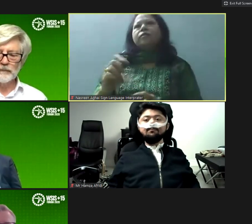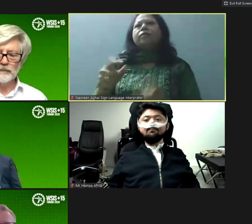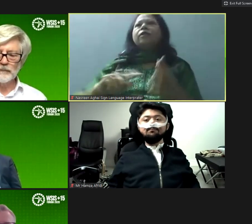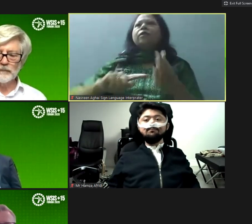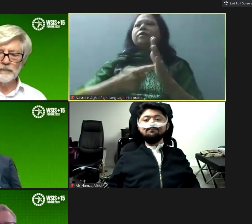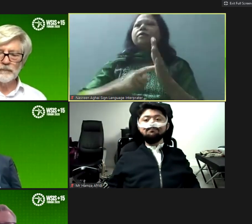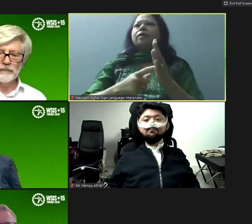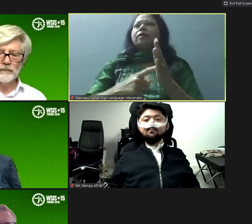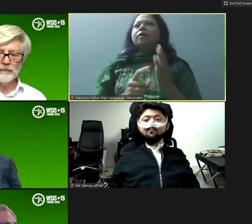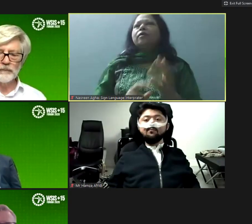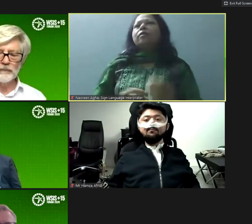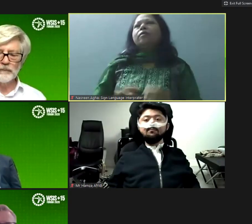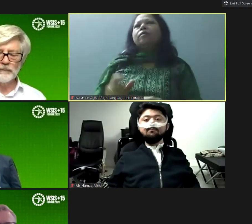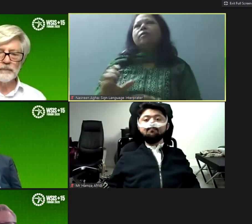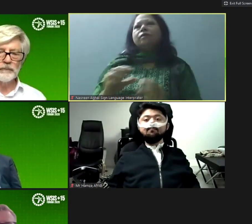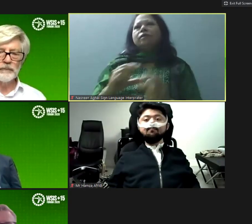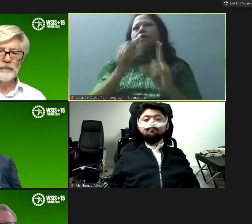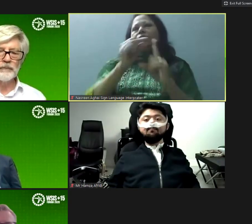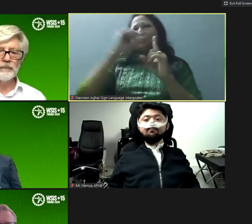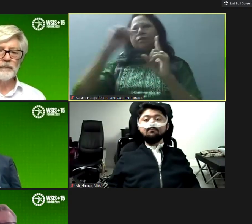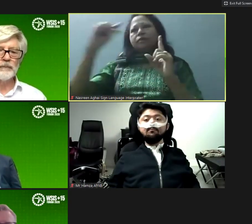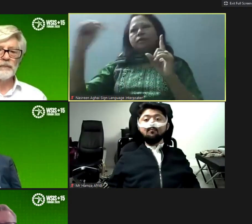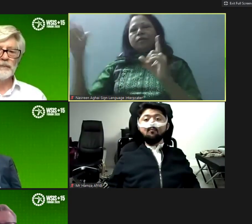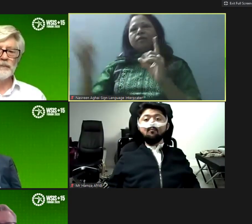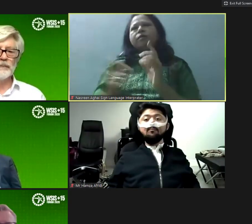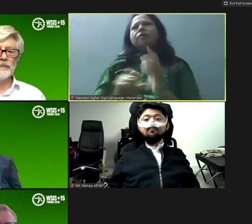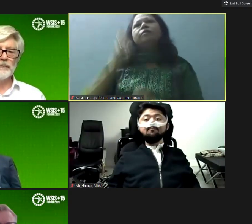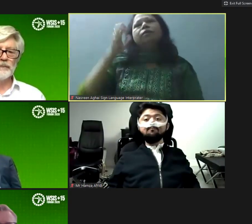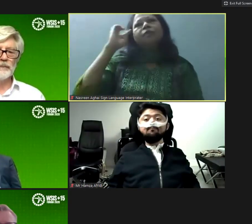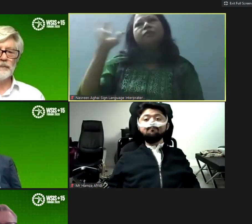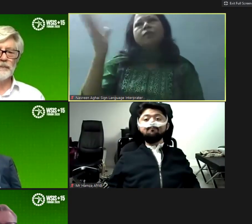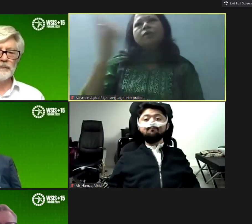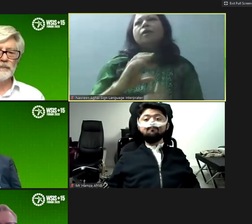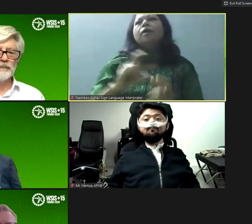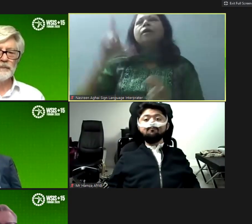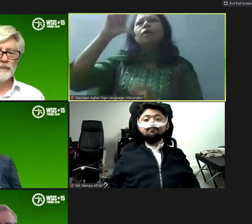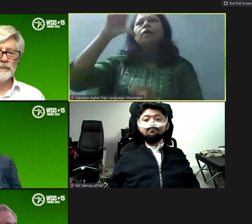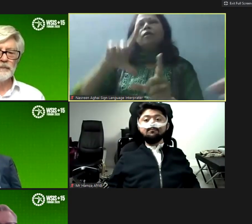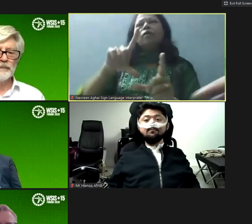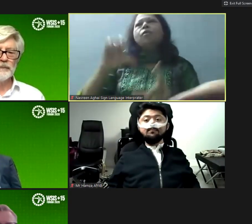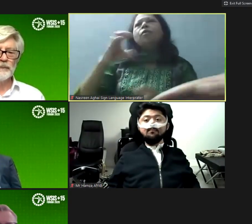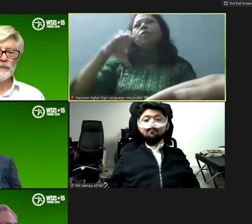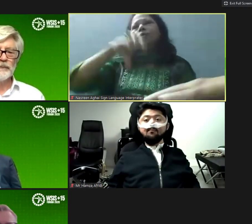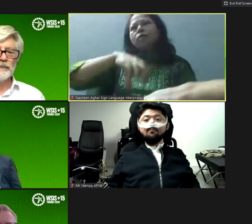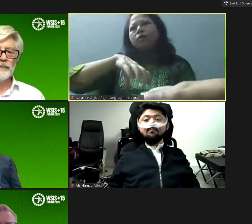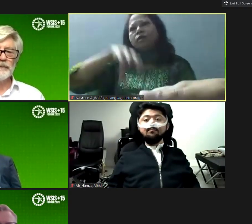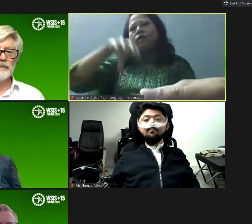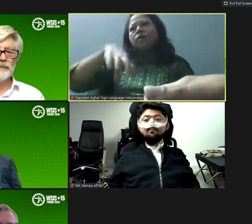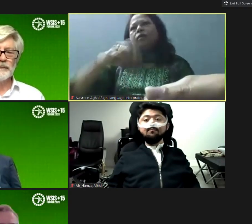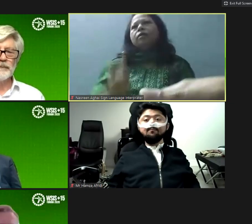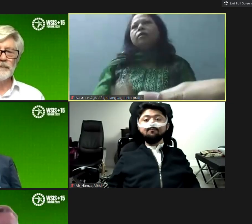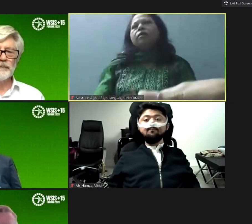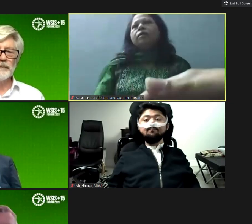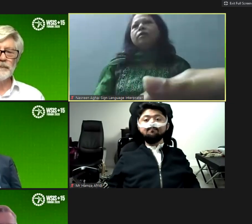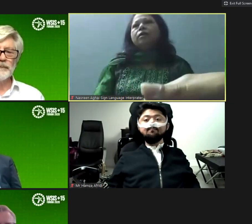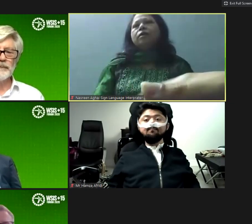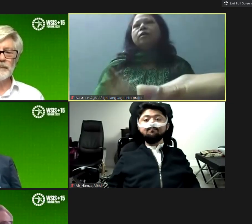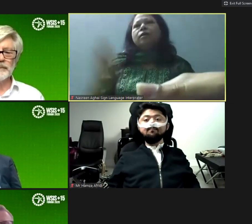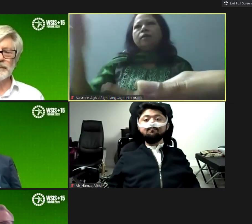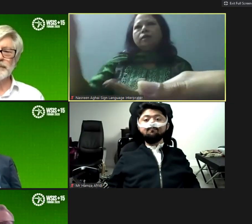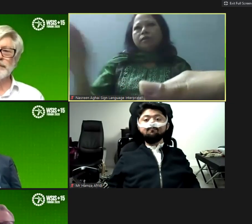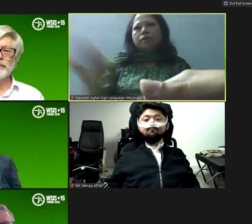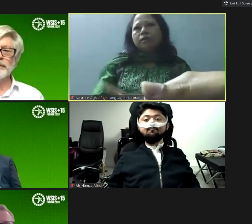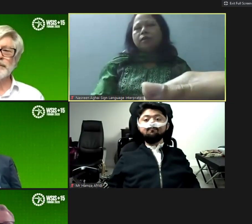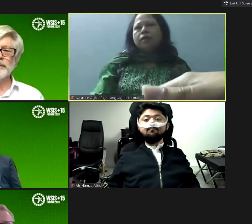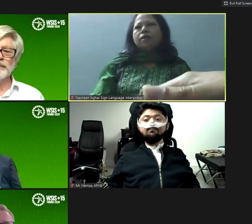Technology and Director Lahore Campus at ComStats University Lahore. So let me just invite